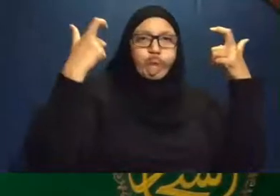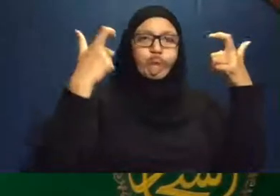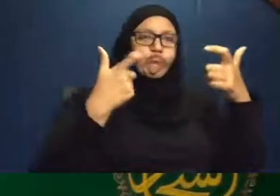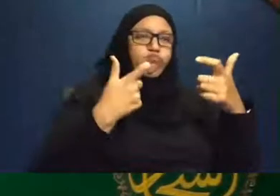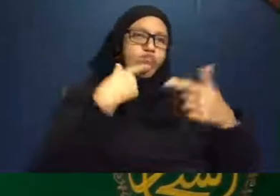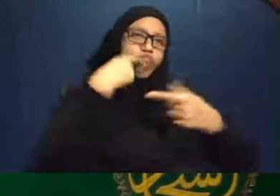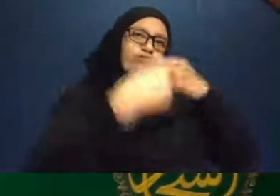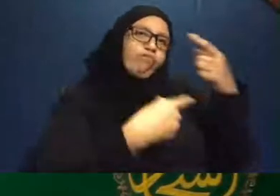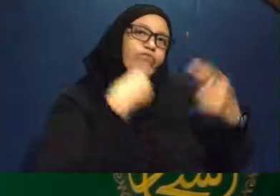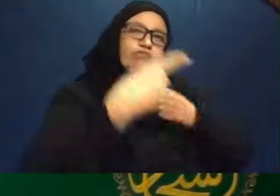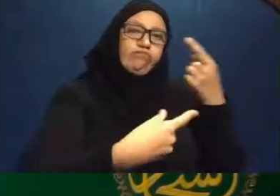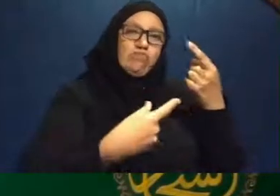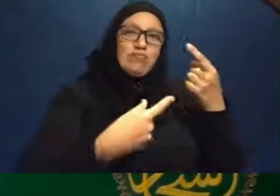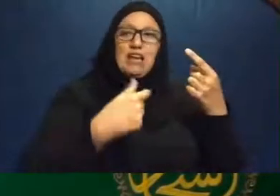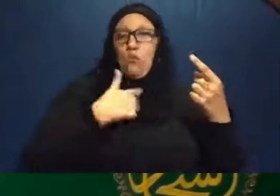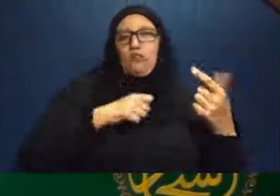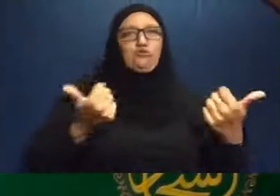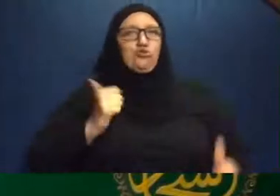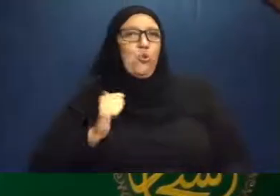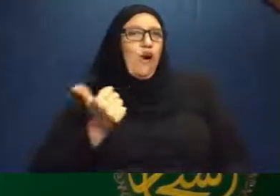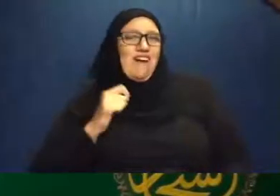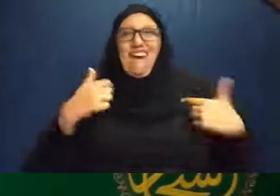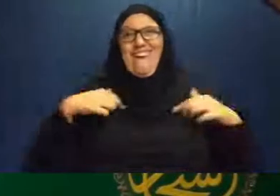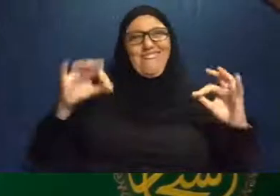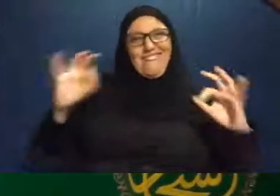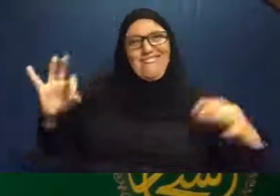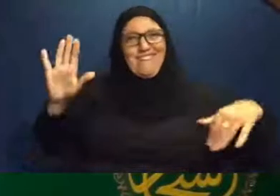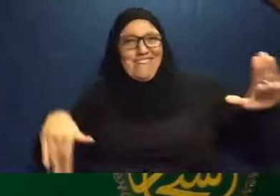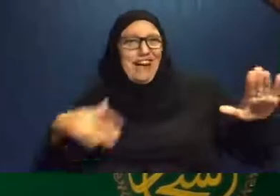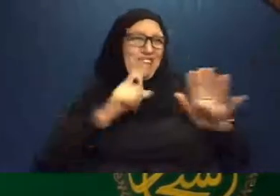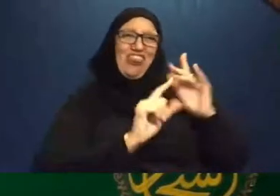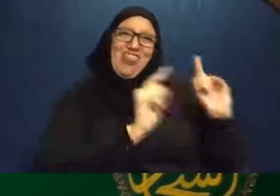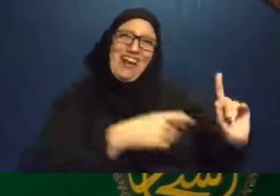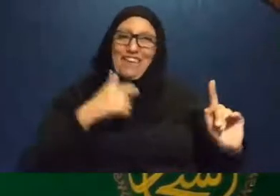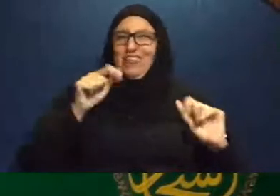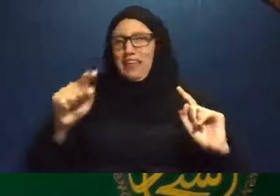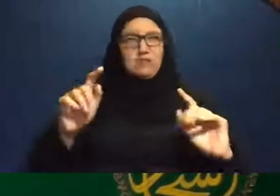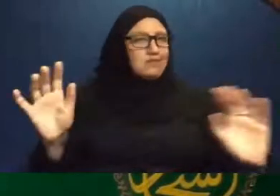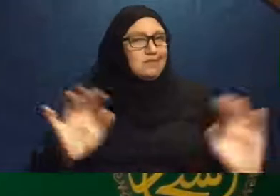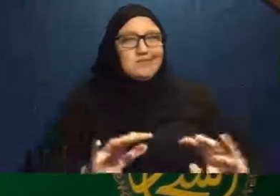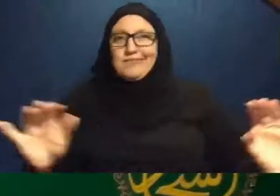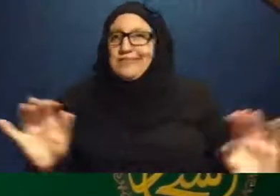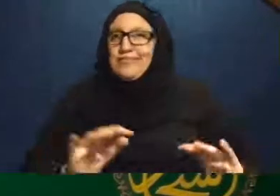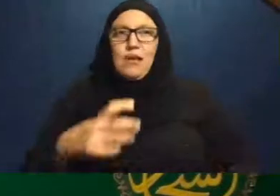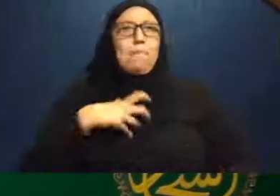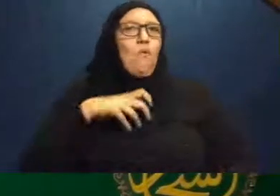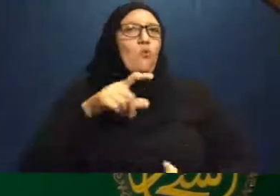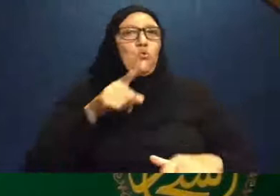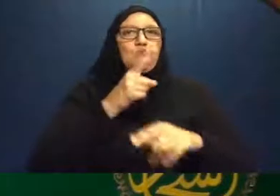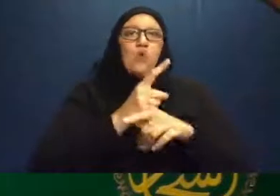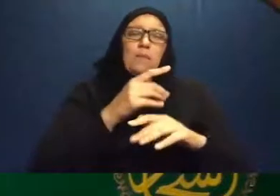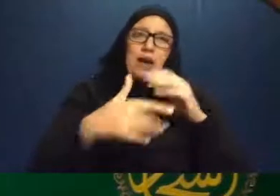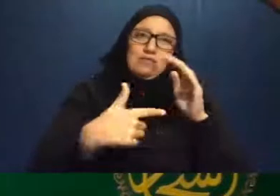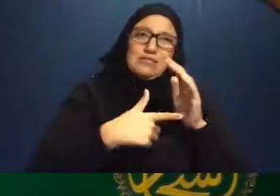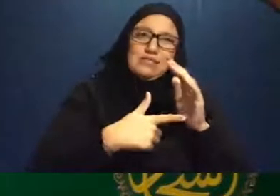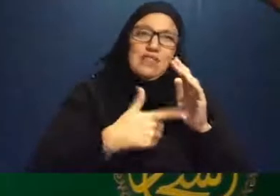boast about boasting. And we want to, like, showing off, I'm it. I've done that, and the more we talk